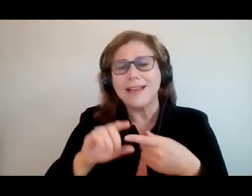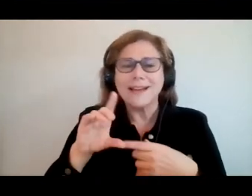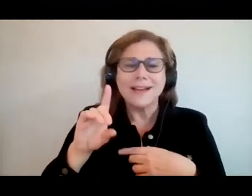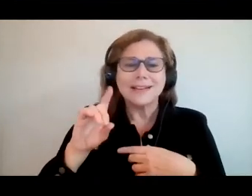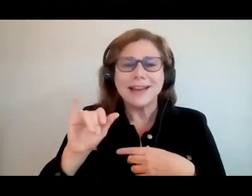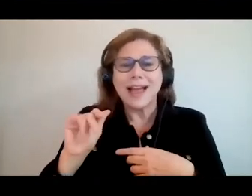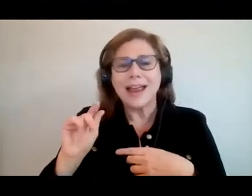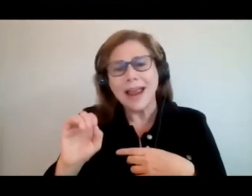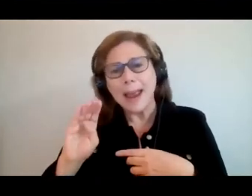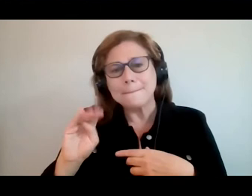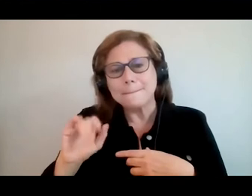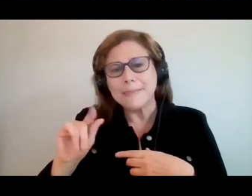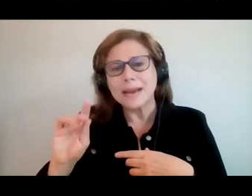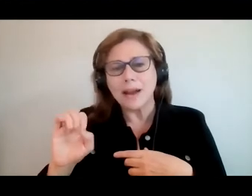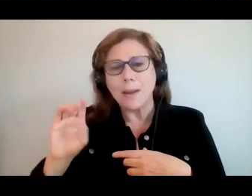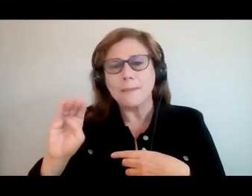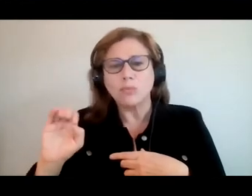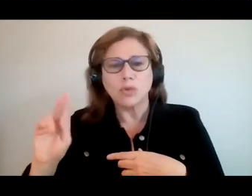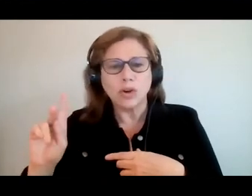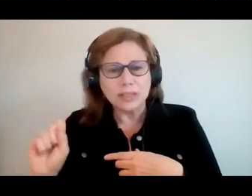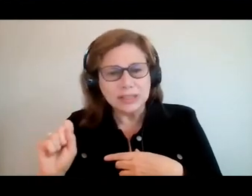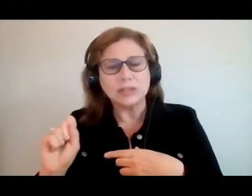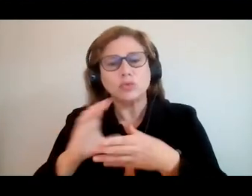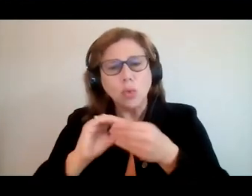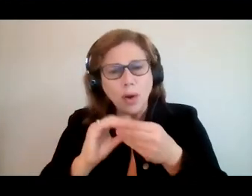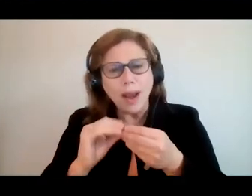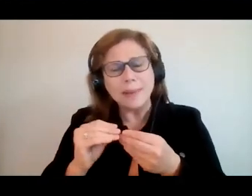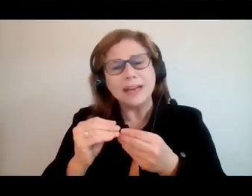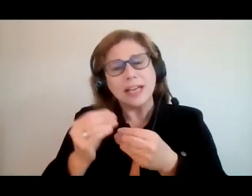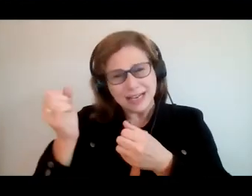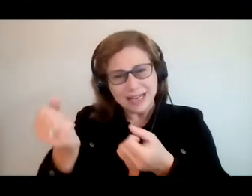a bit more about his background, because he was just so great in the film.